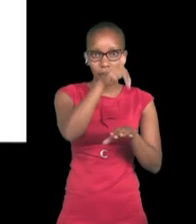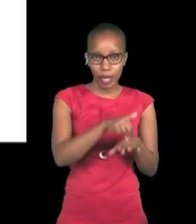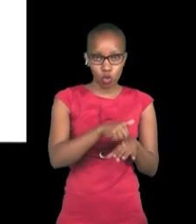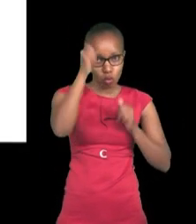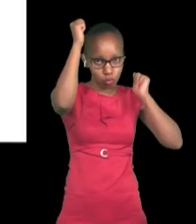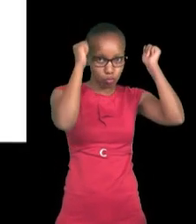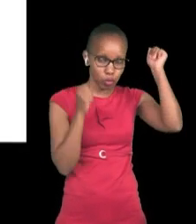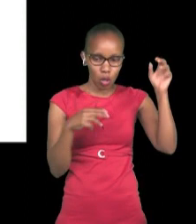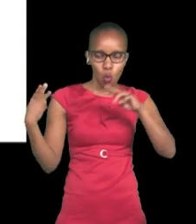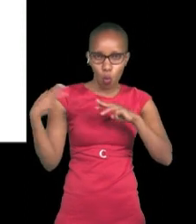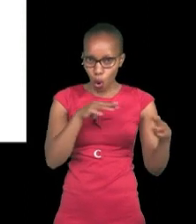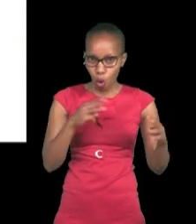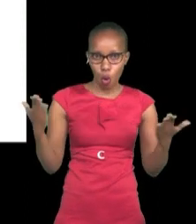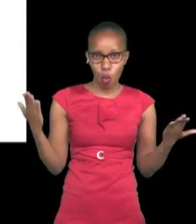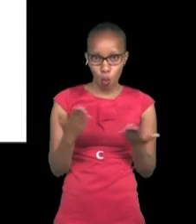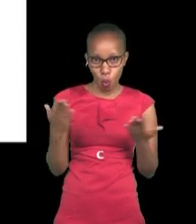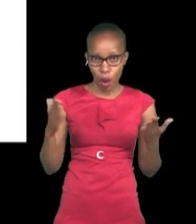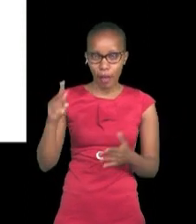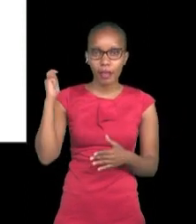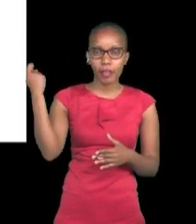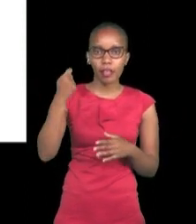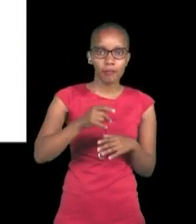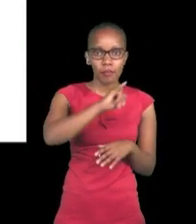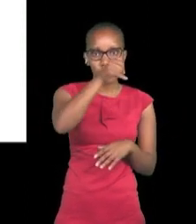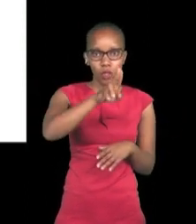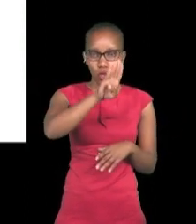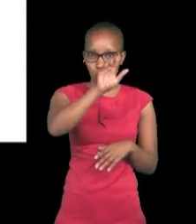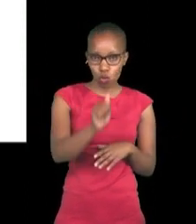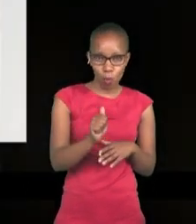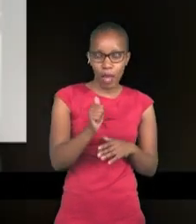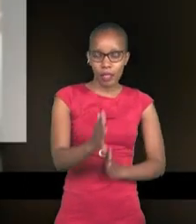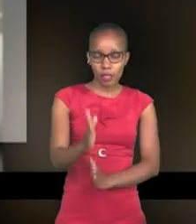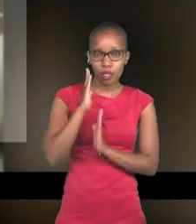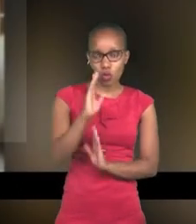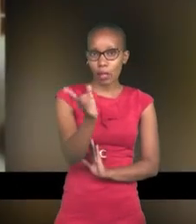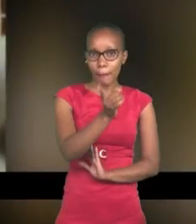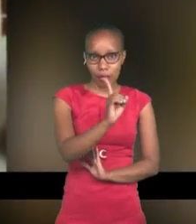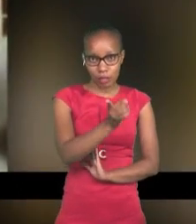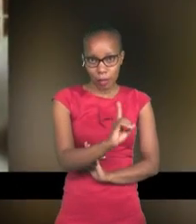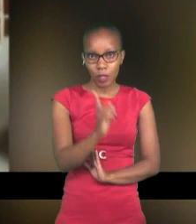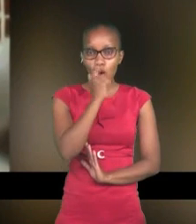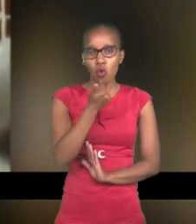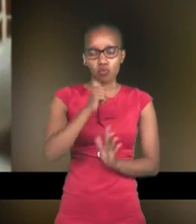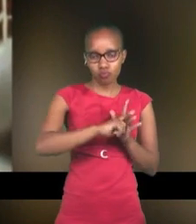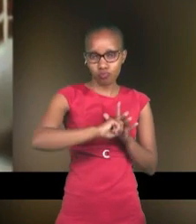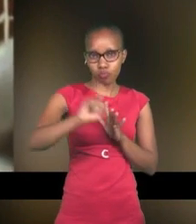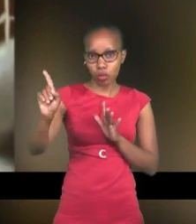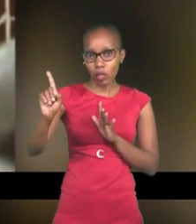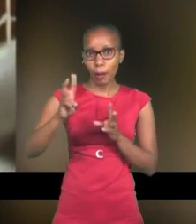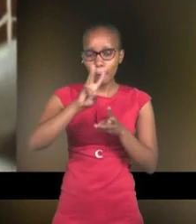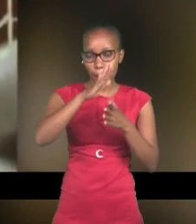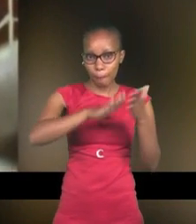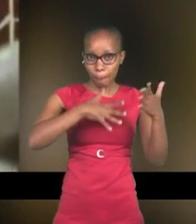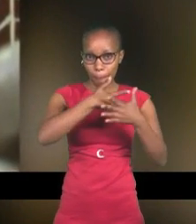Jubaland forces on Kenyan soil. Fugitive Jubaland Security Minister Abdi Rashid Hassan Abdi Nur, who escaped from prison in Somalia,